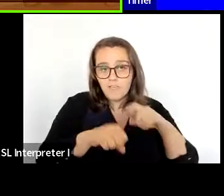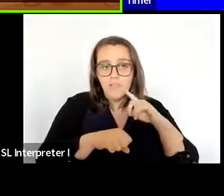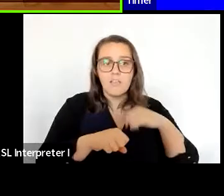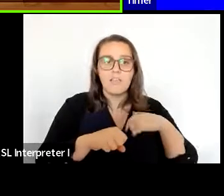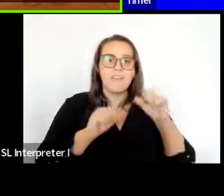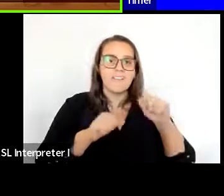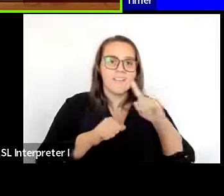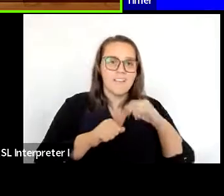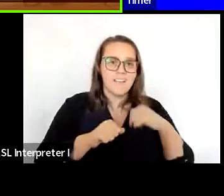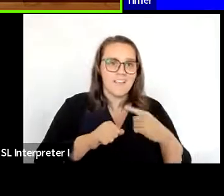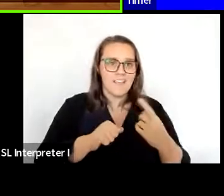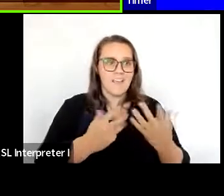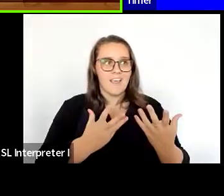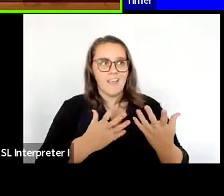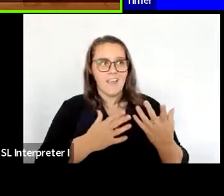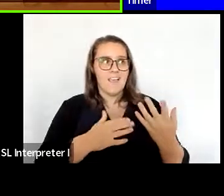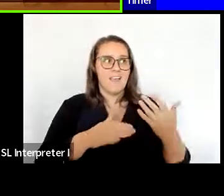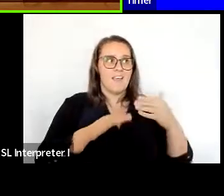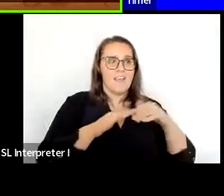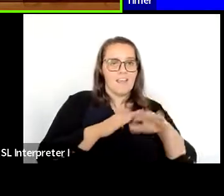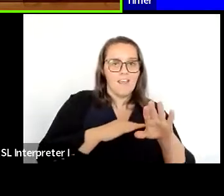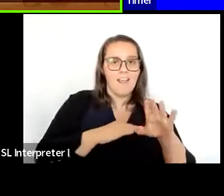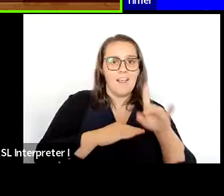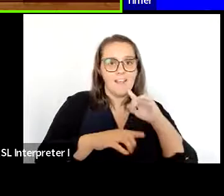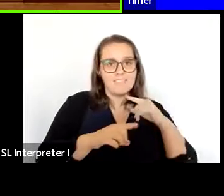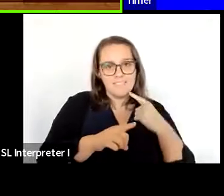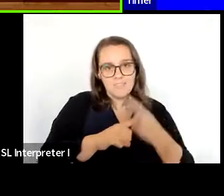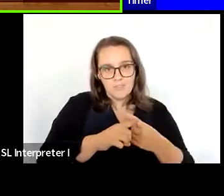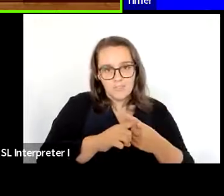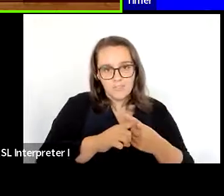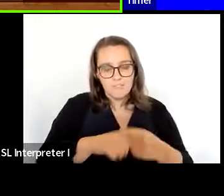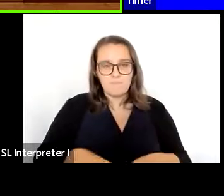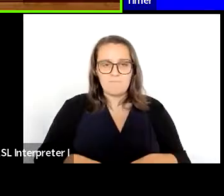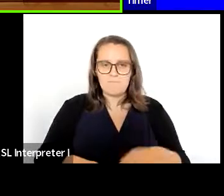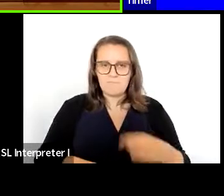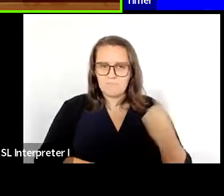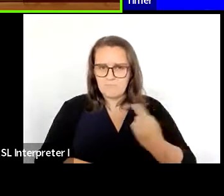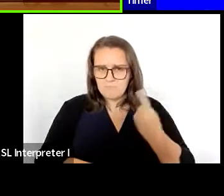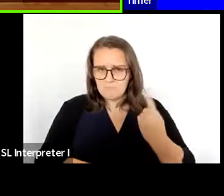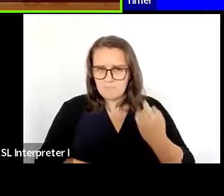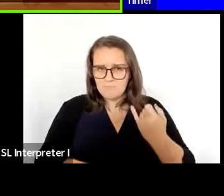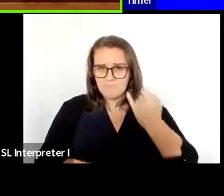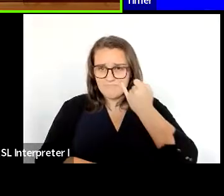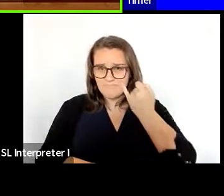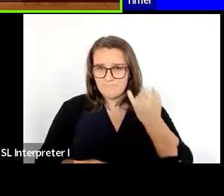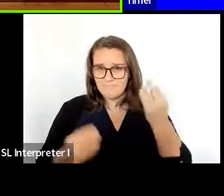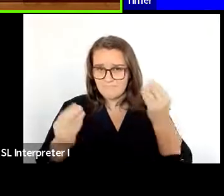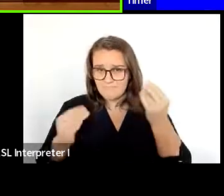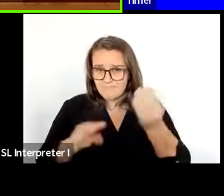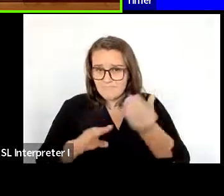you go into the intersection. So I wondered if that had been given thought.